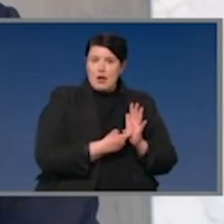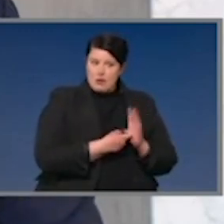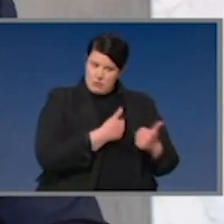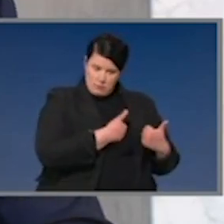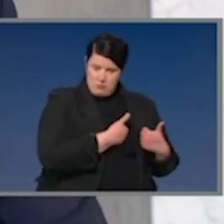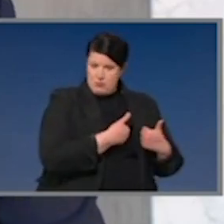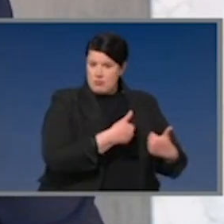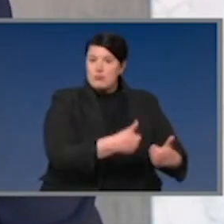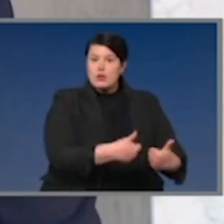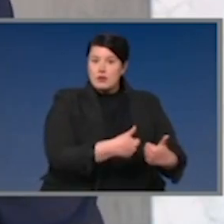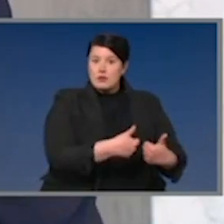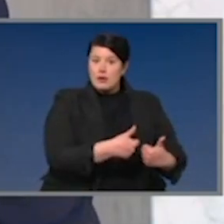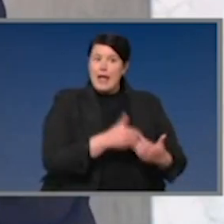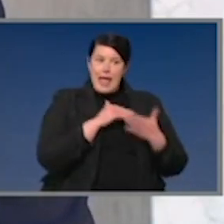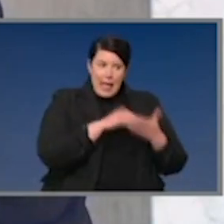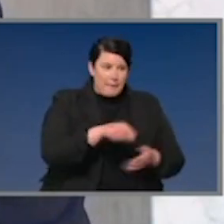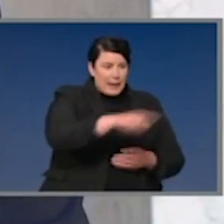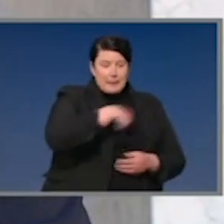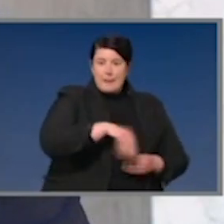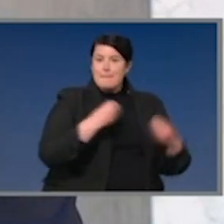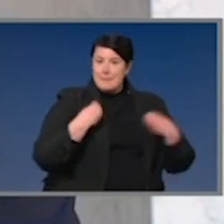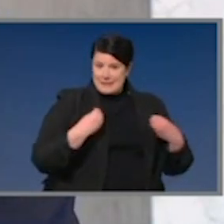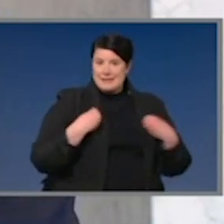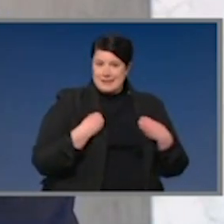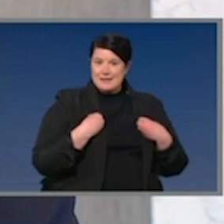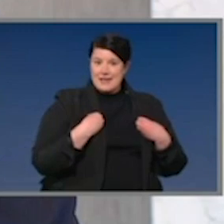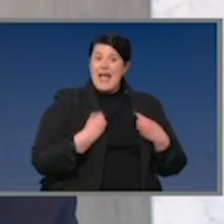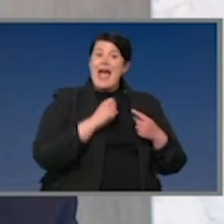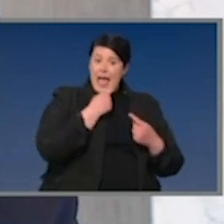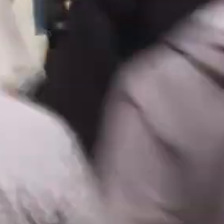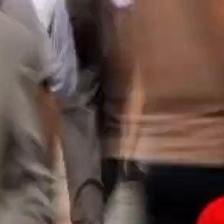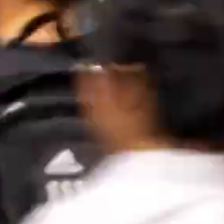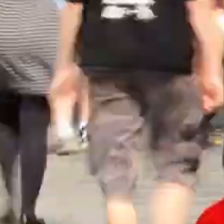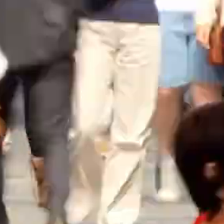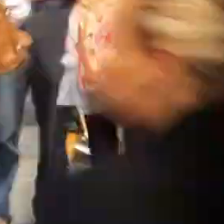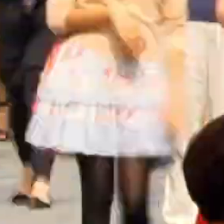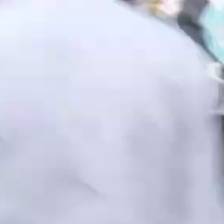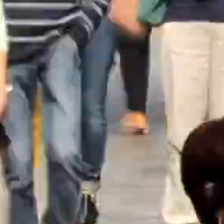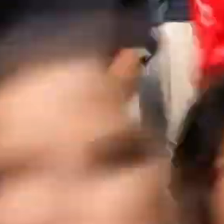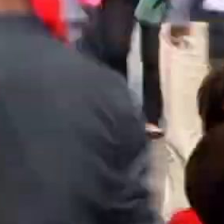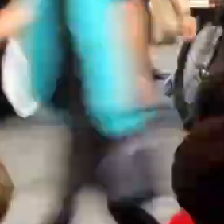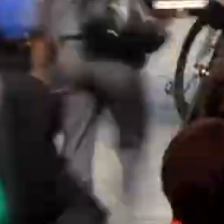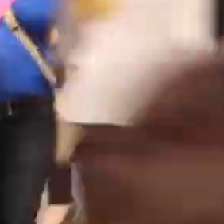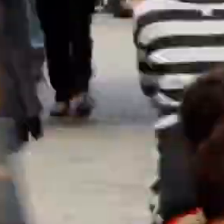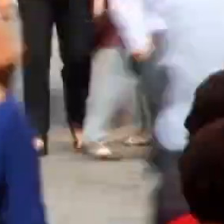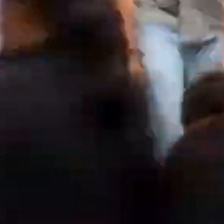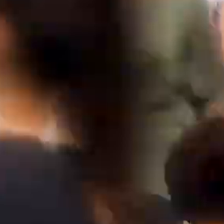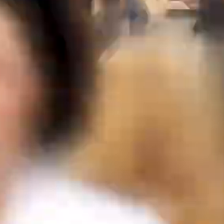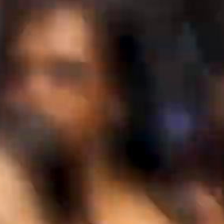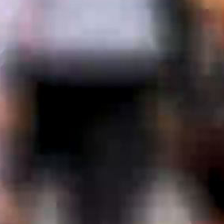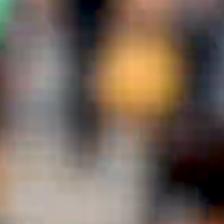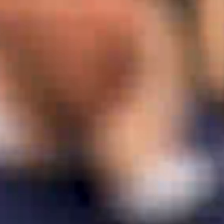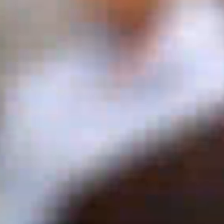JobKeeper is doing its job and will continue to do its job. JobKeeper will scale down over 6 months from